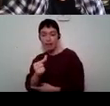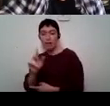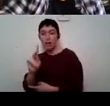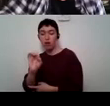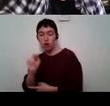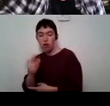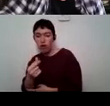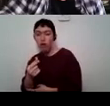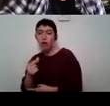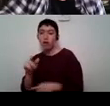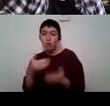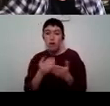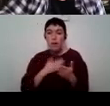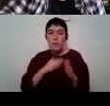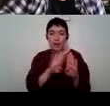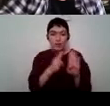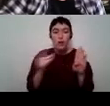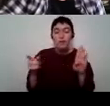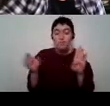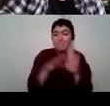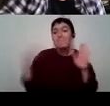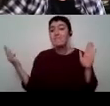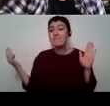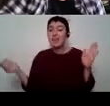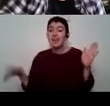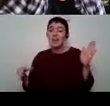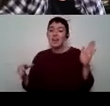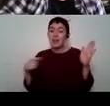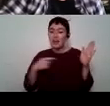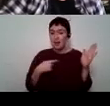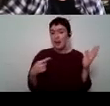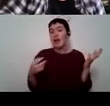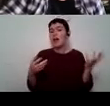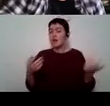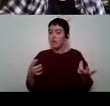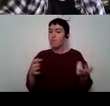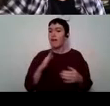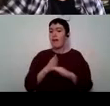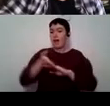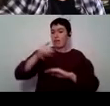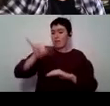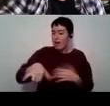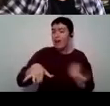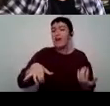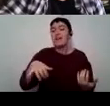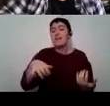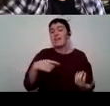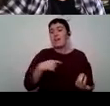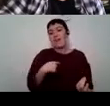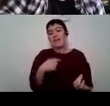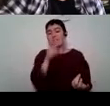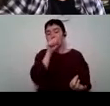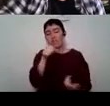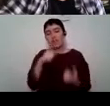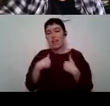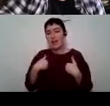orangutan. And after that, I was in love. Primates. And from there, I was obsessed with any animal. My mom couldn't stop me kissing goats. Apparently that was my thing. So it's surprising